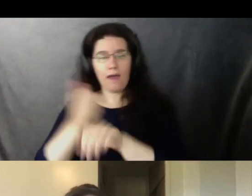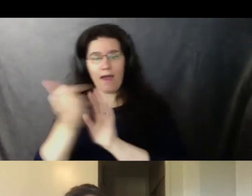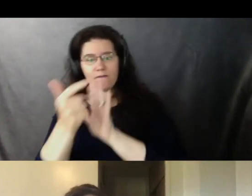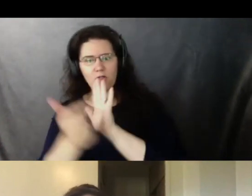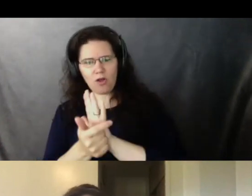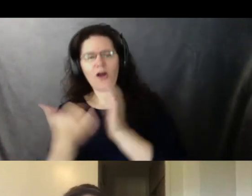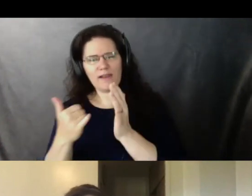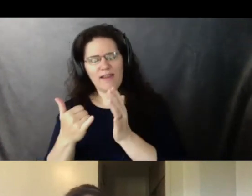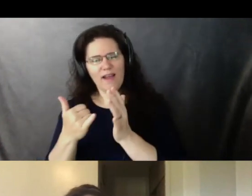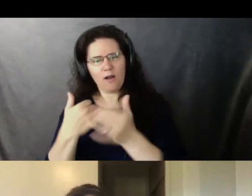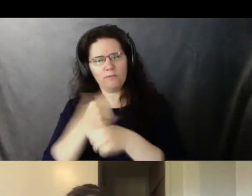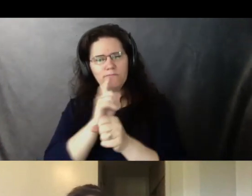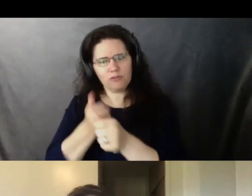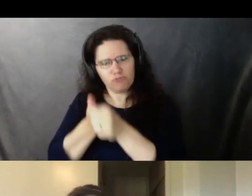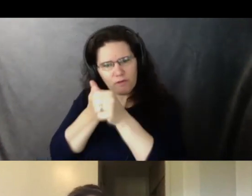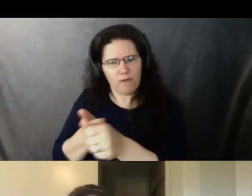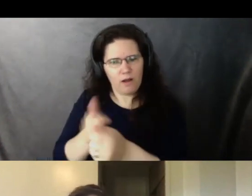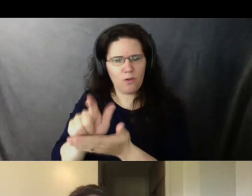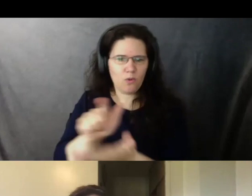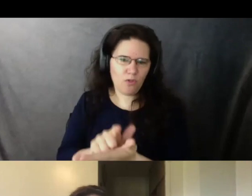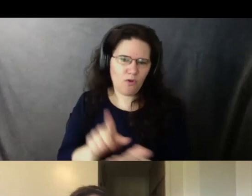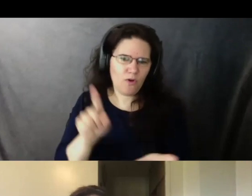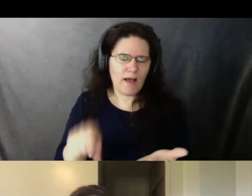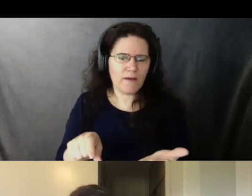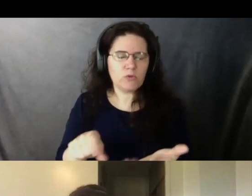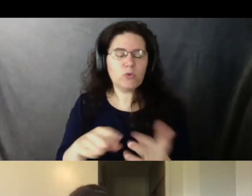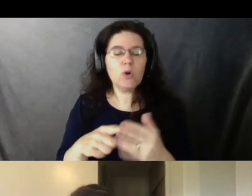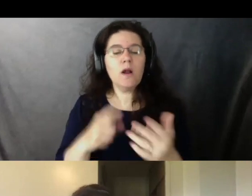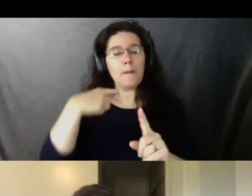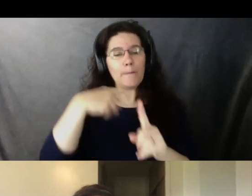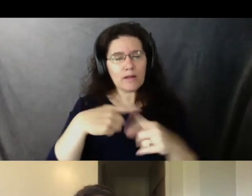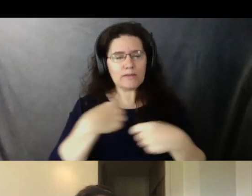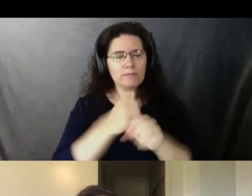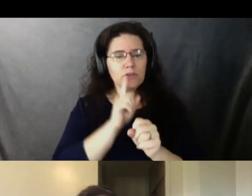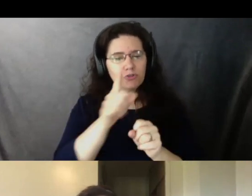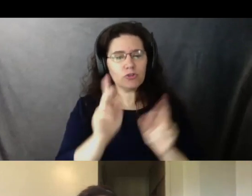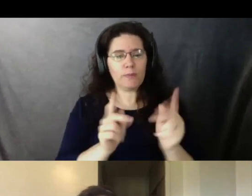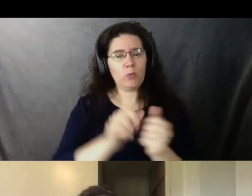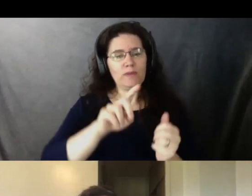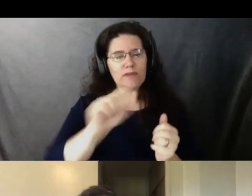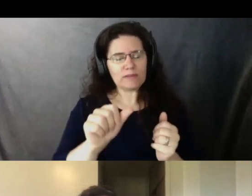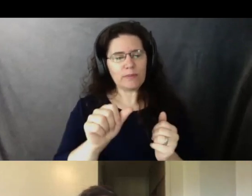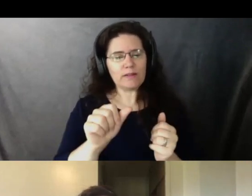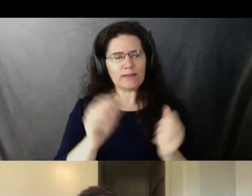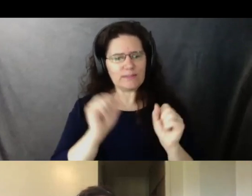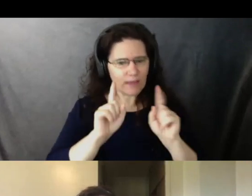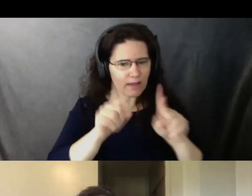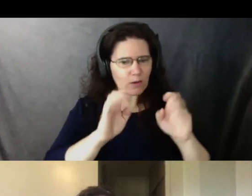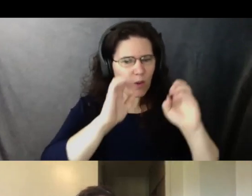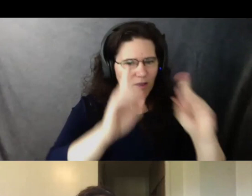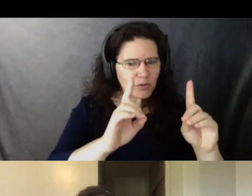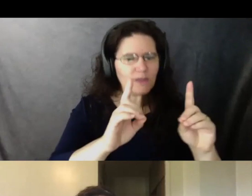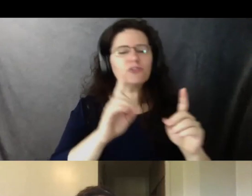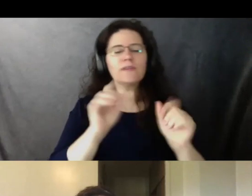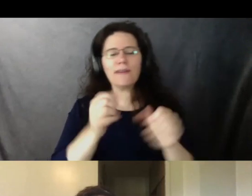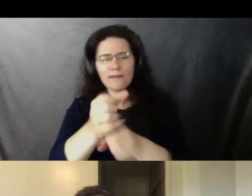disabilities through education, employment, and accommodations. On the side here, you'll see an image